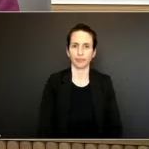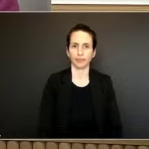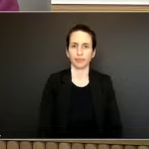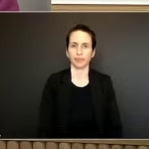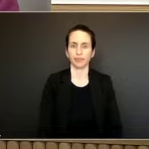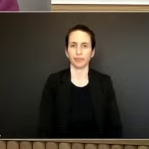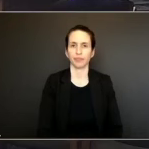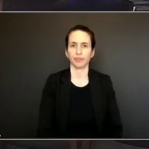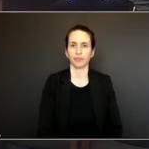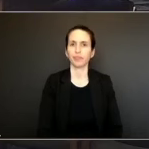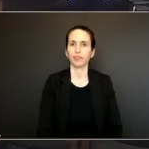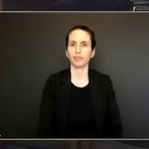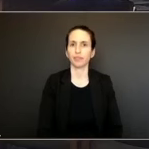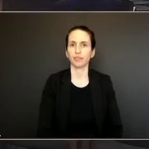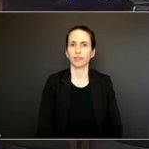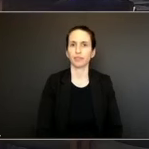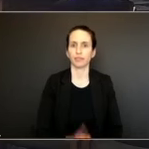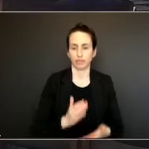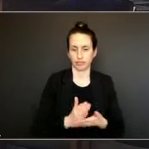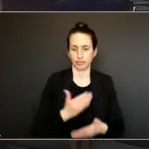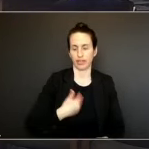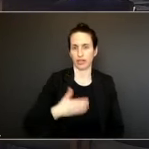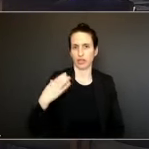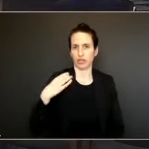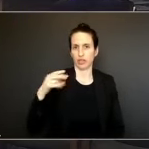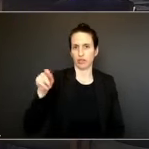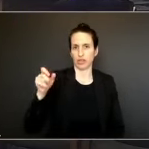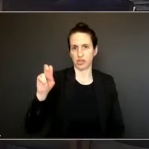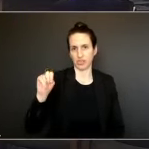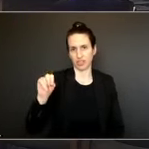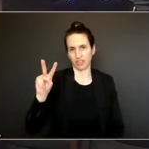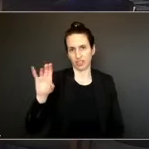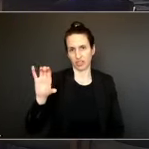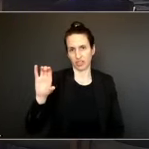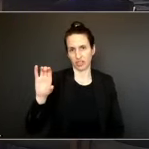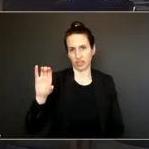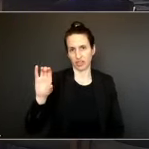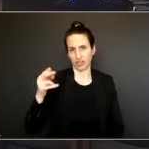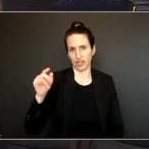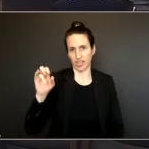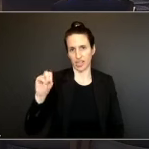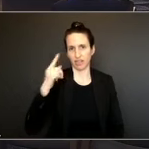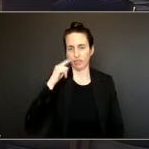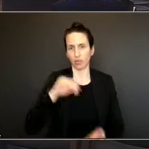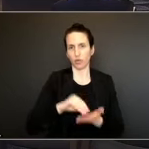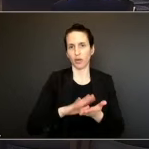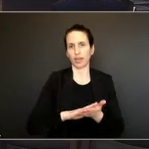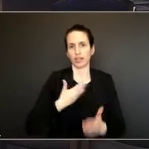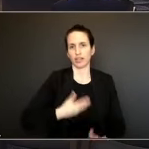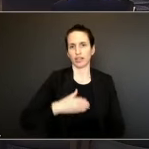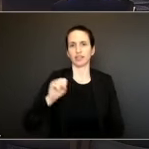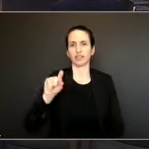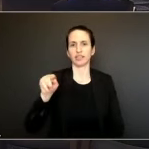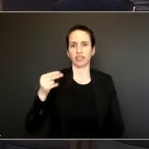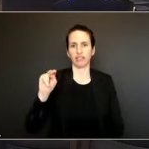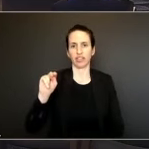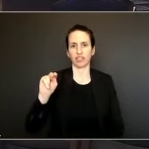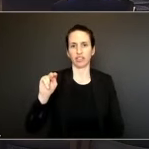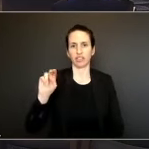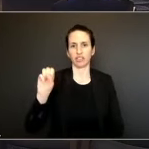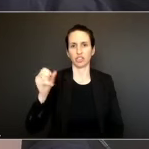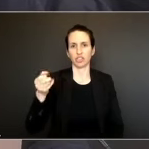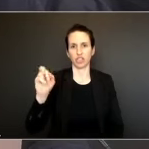All right, Chair Patterson, Vice Chair Hayden, and members of the committee. For the record, my name is Stefan Scheer, and I'm with CARE Oregon. CARE Oregon is a